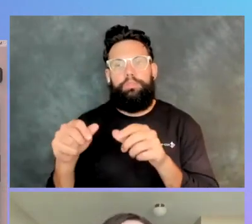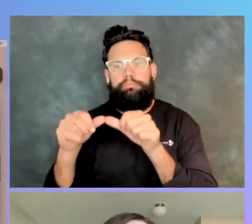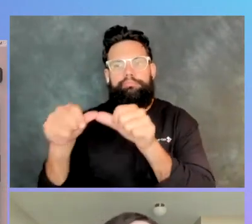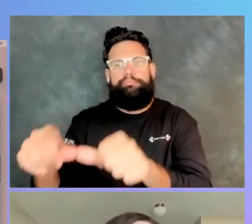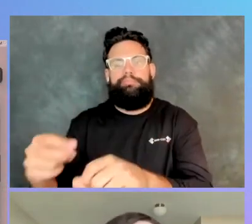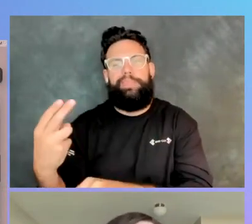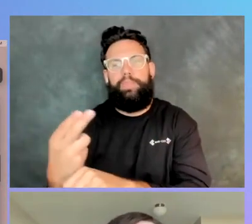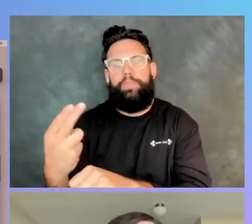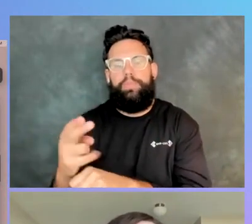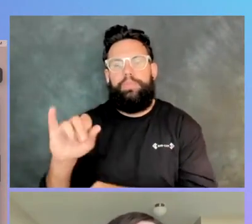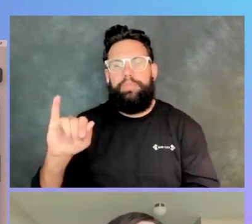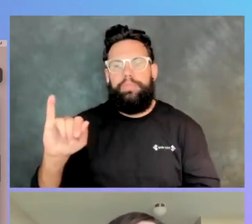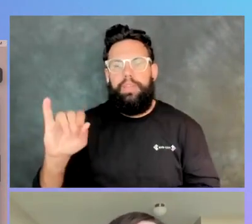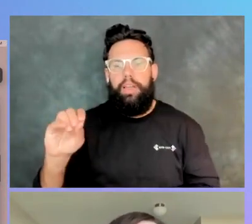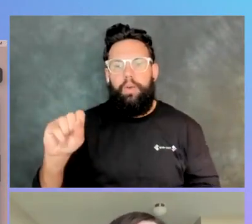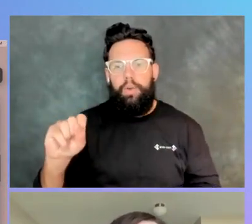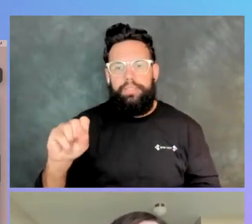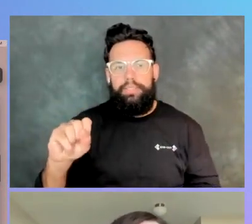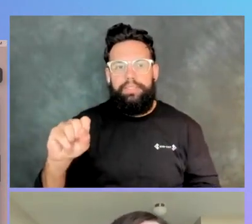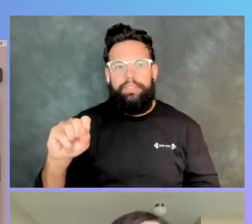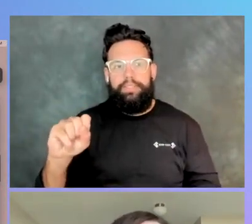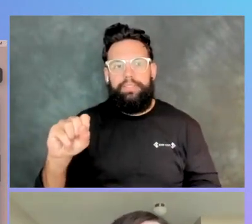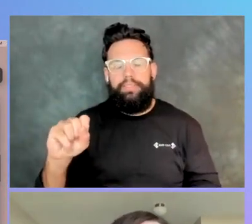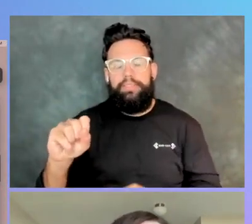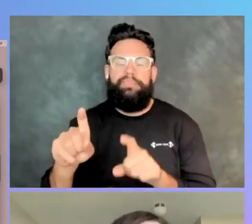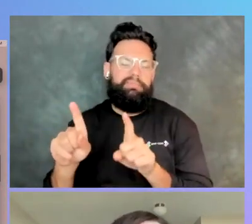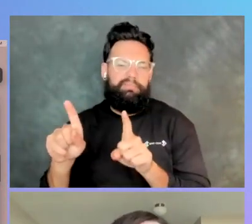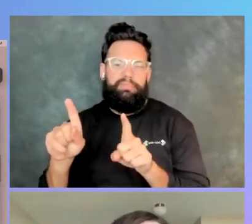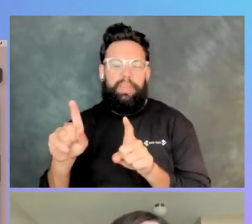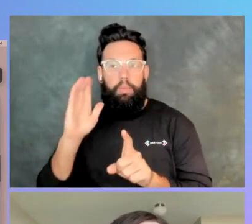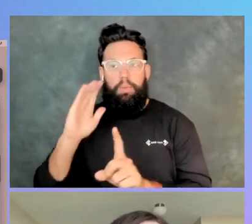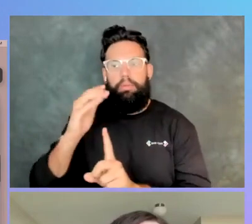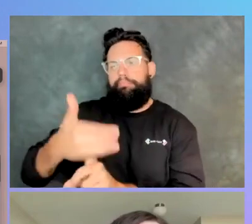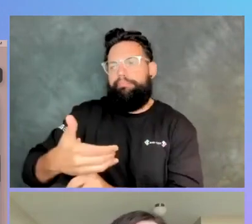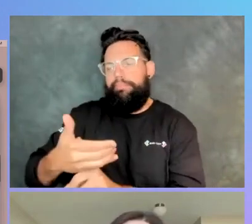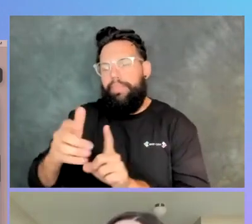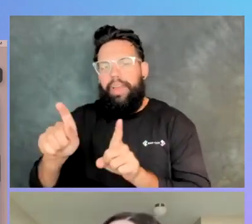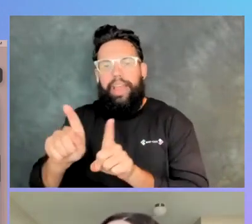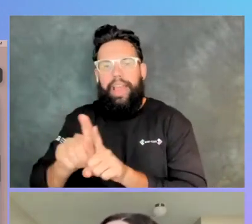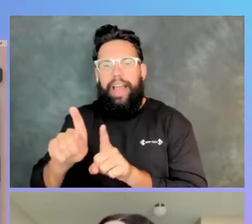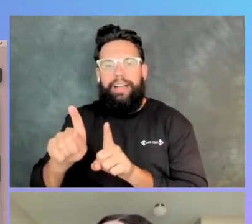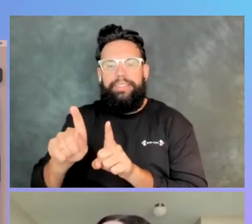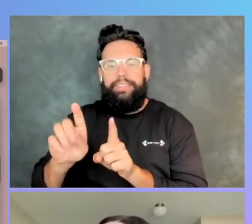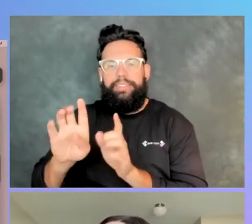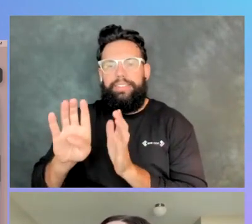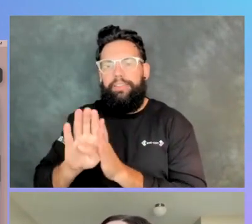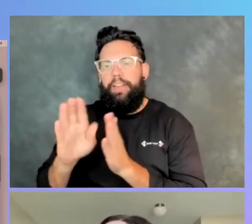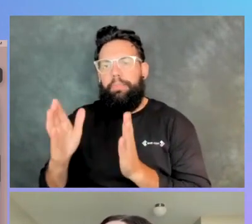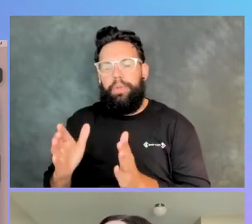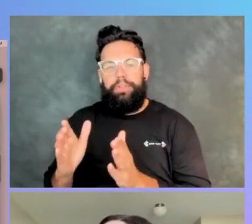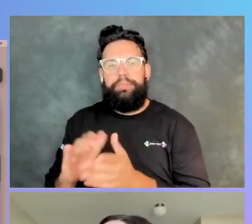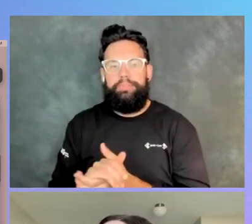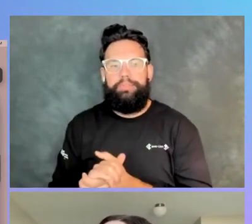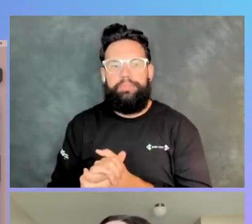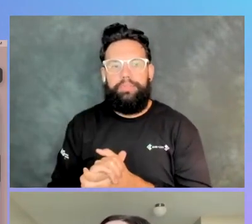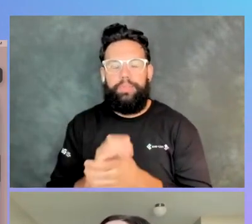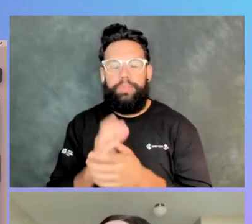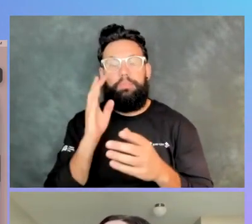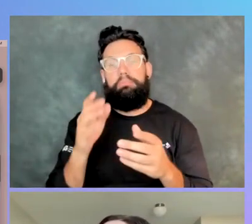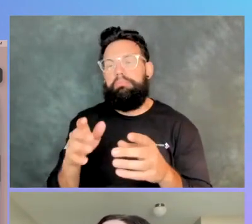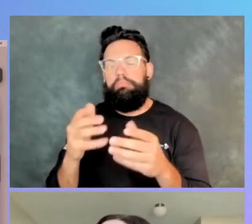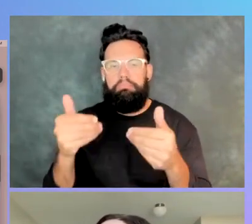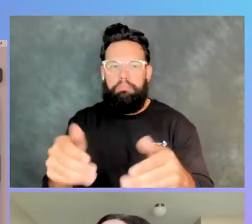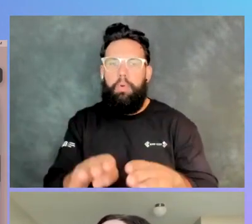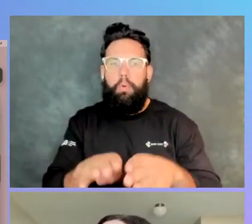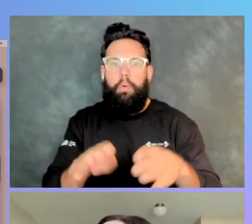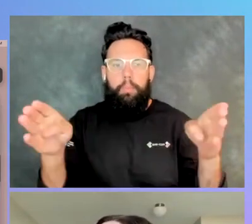I'm going to go back to being a developer or an test automation engineer. And so I'm going to open my app back up.